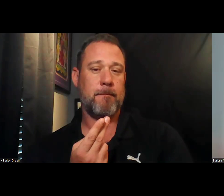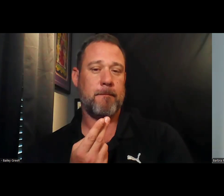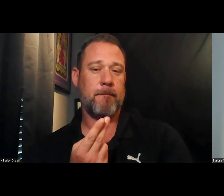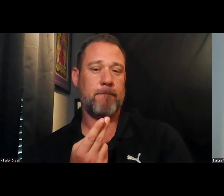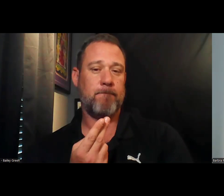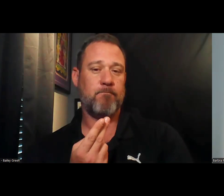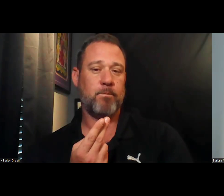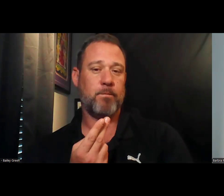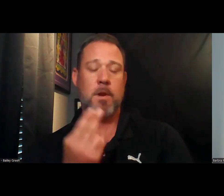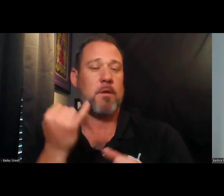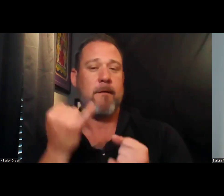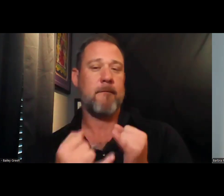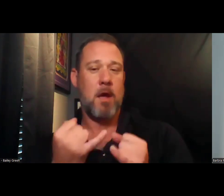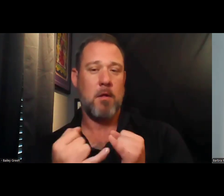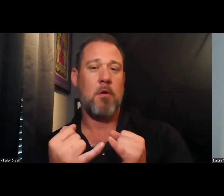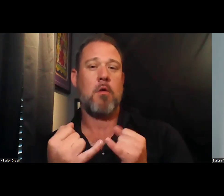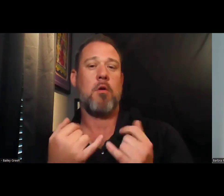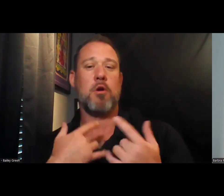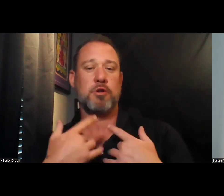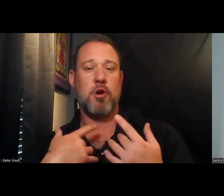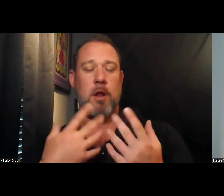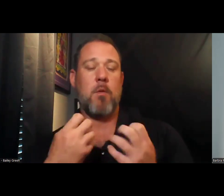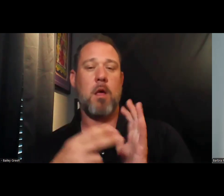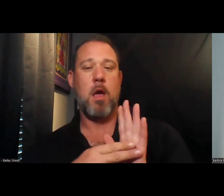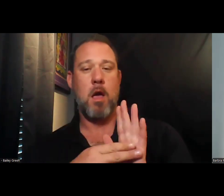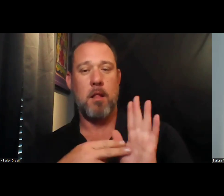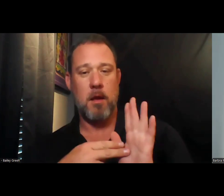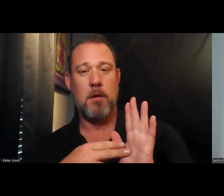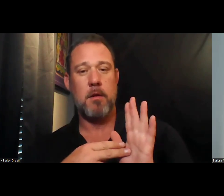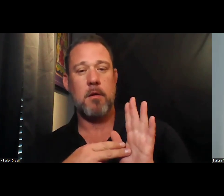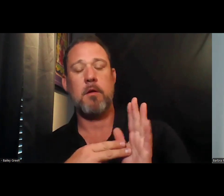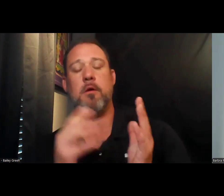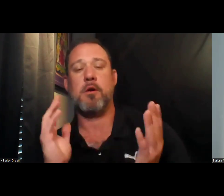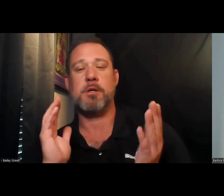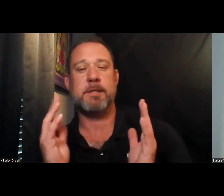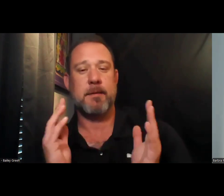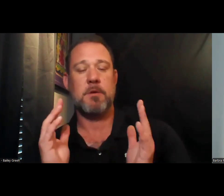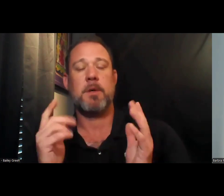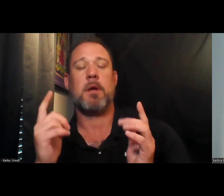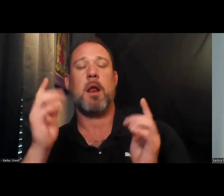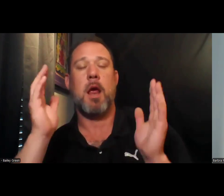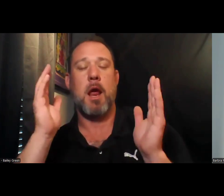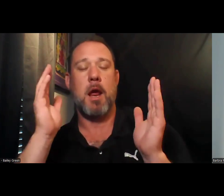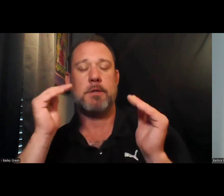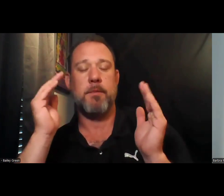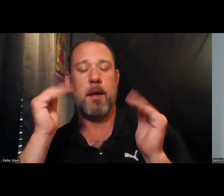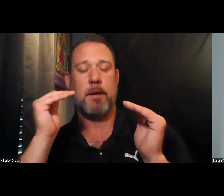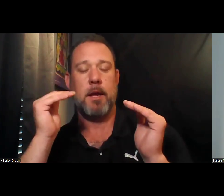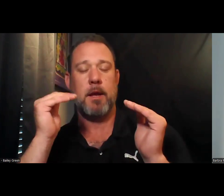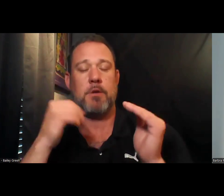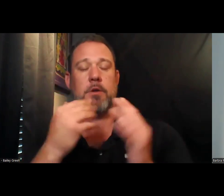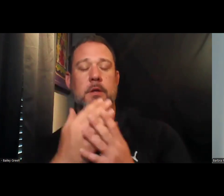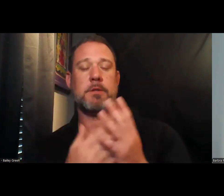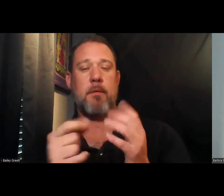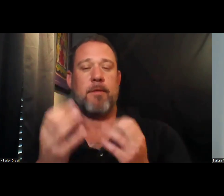another just final concern that I'd like to highlight is there seems to be an expectation that some of